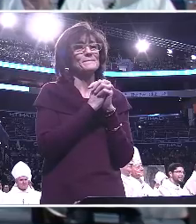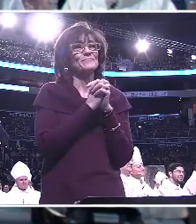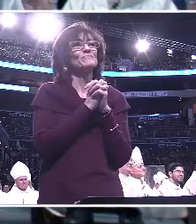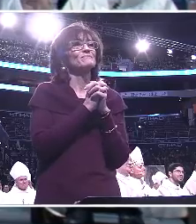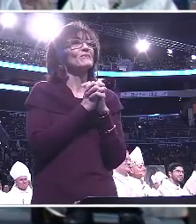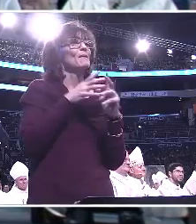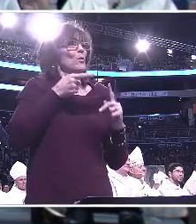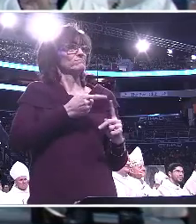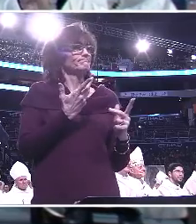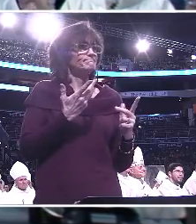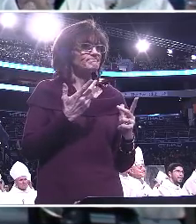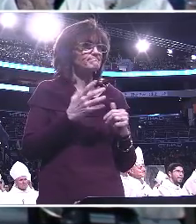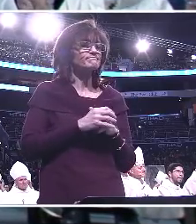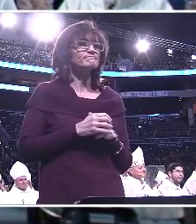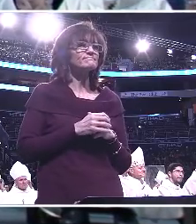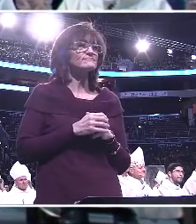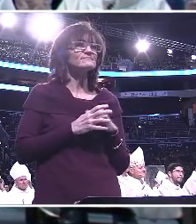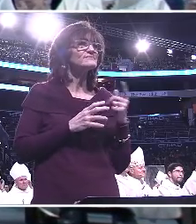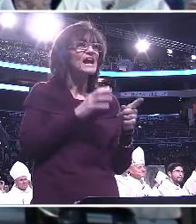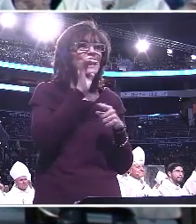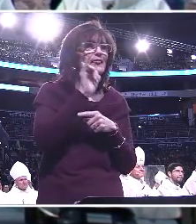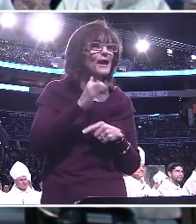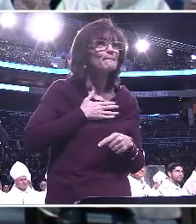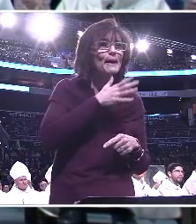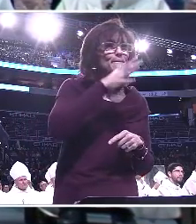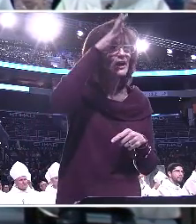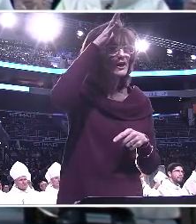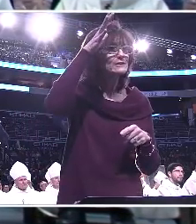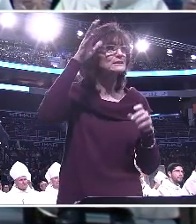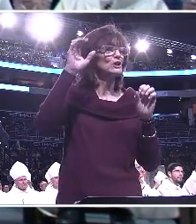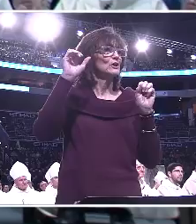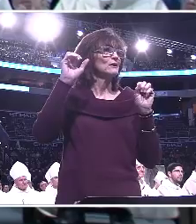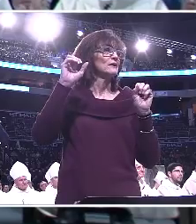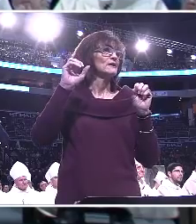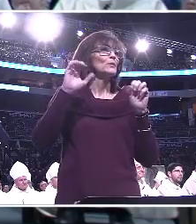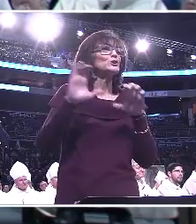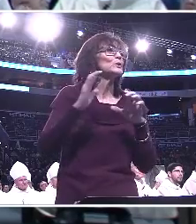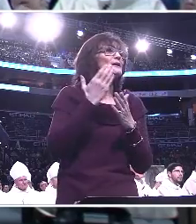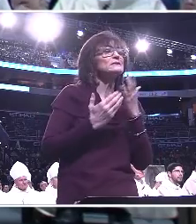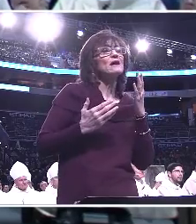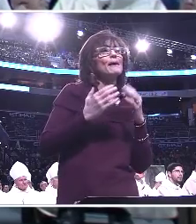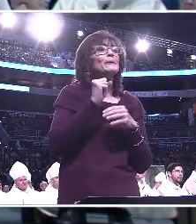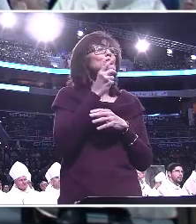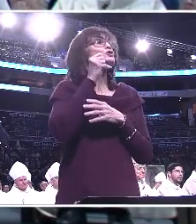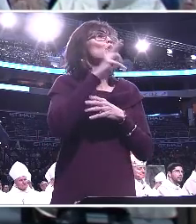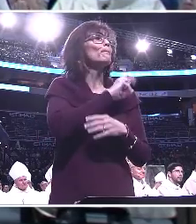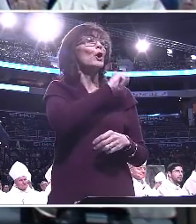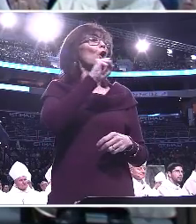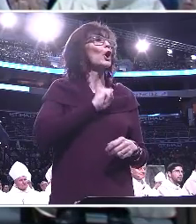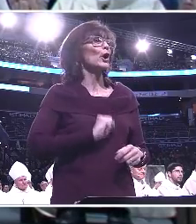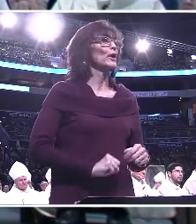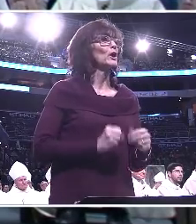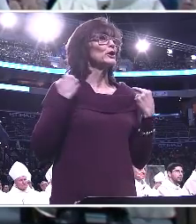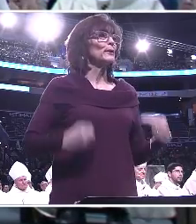Now here's the thing though, right? It's not like my parents were capable of some superhuman love, or